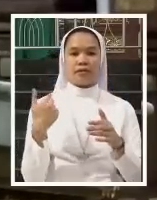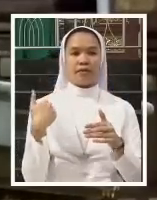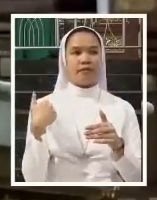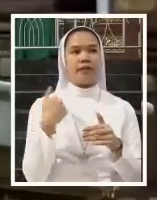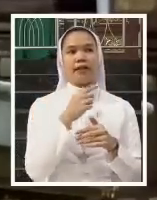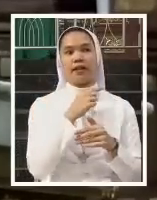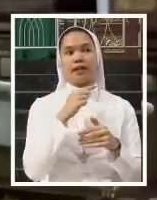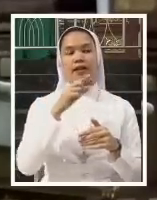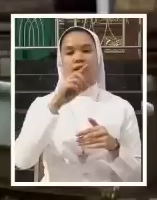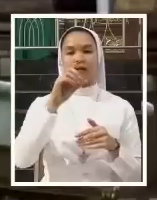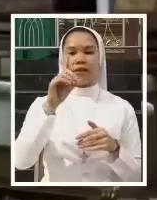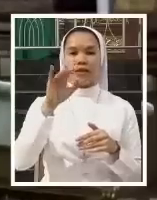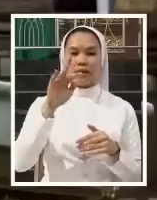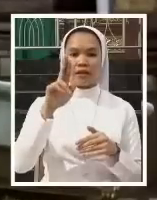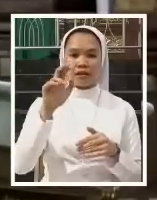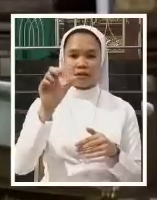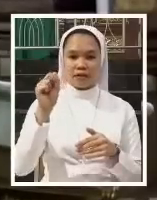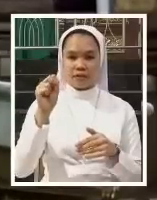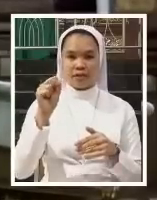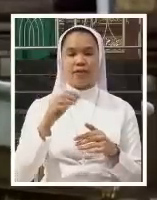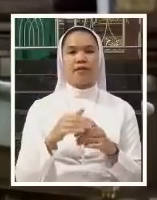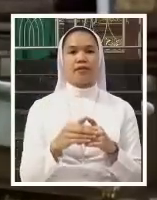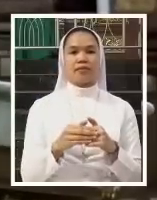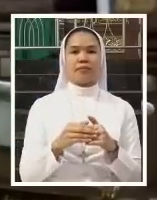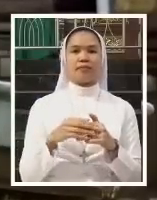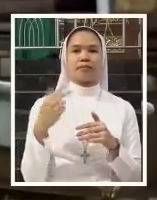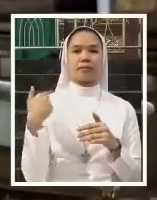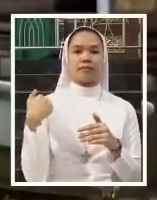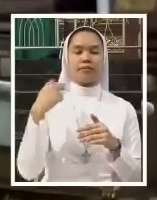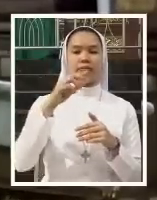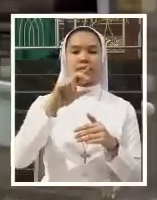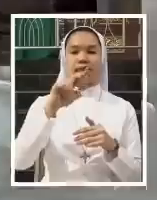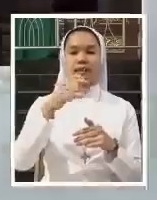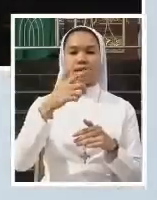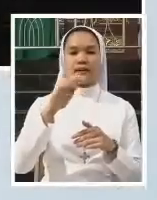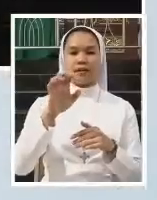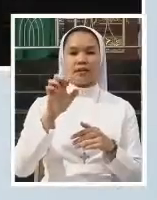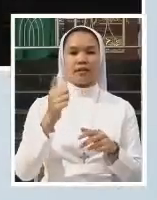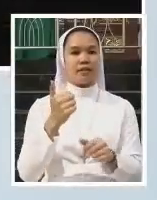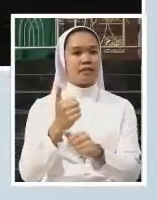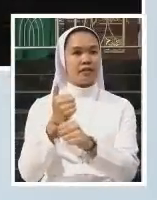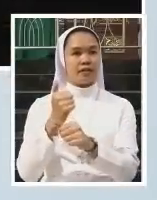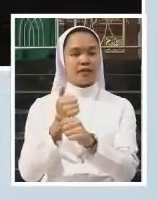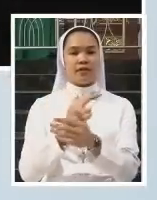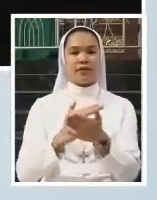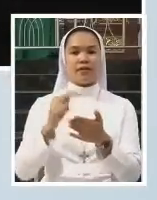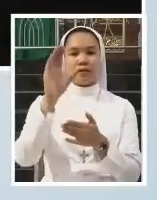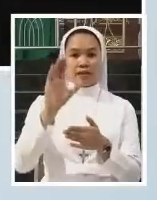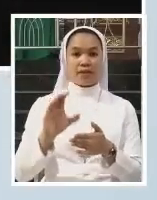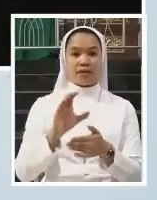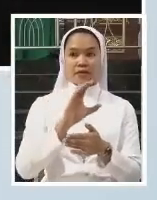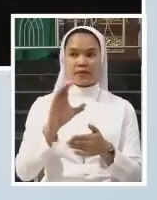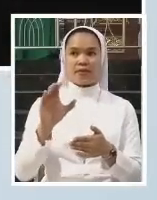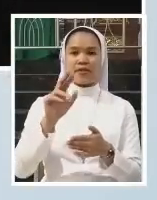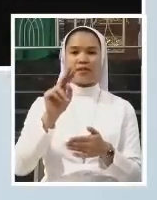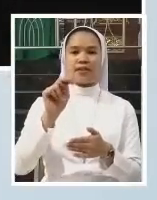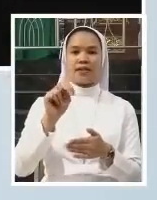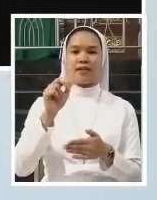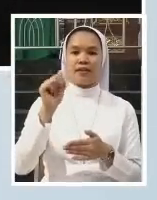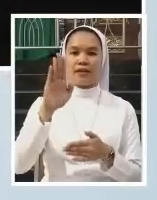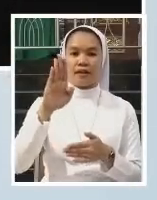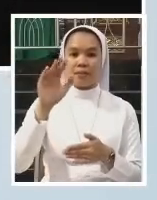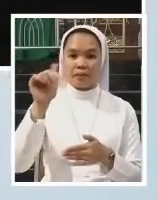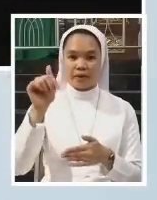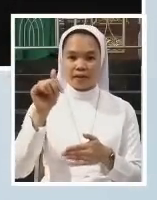Romualdo, Chancellor. Father Larry Nagales, Parochial Vicar, Holy Cross Parish, Nabua.